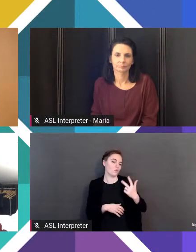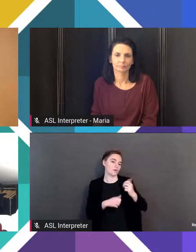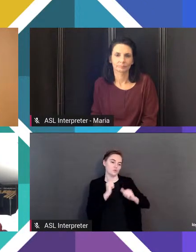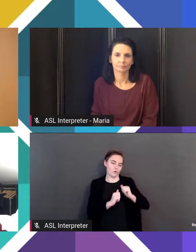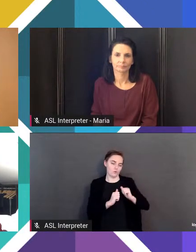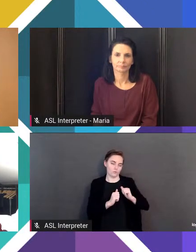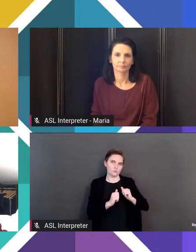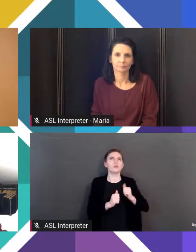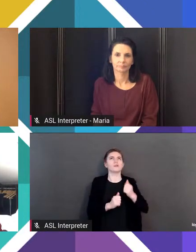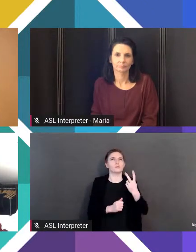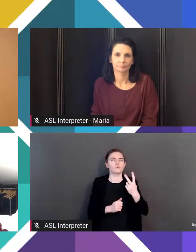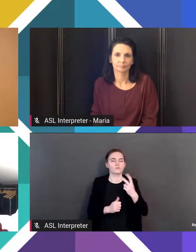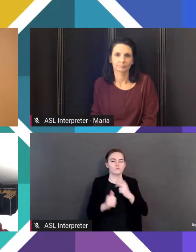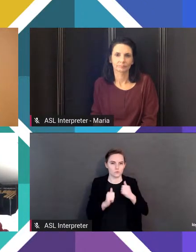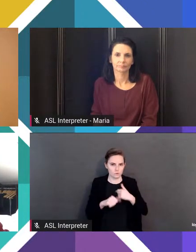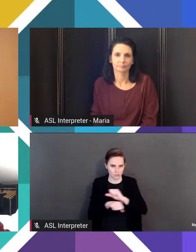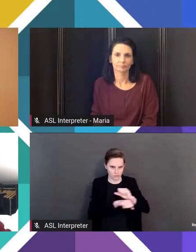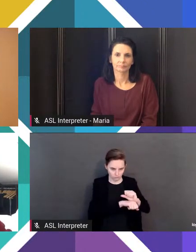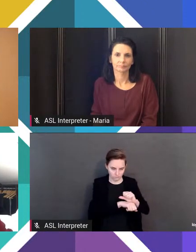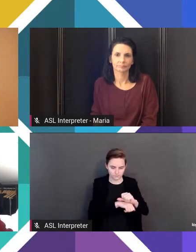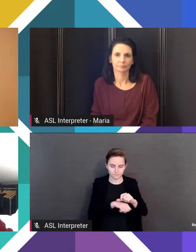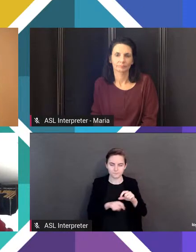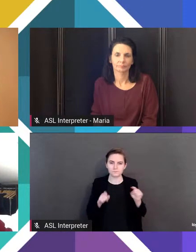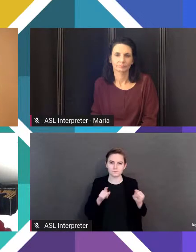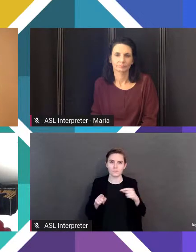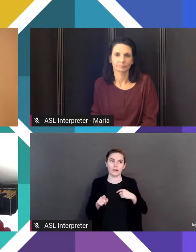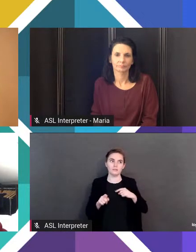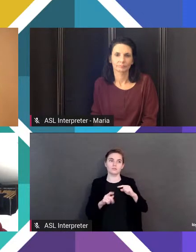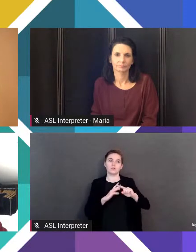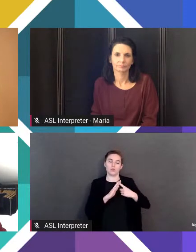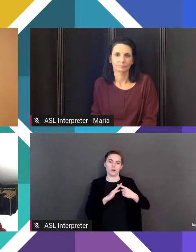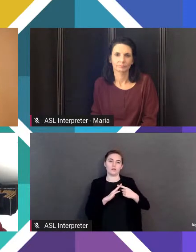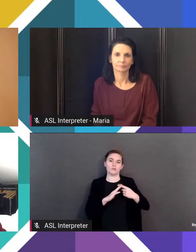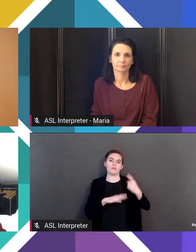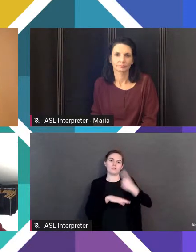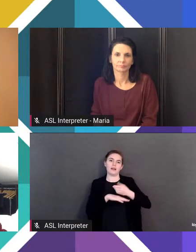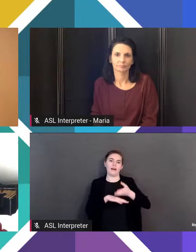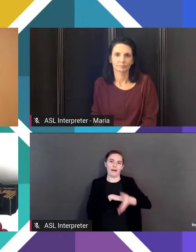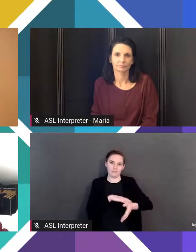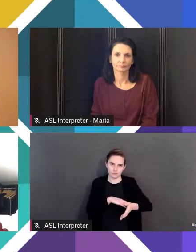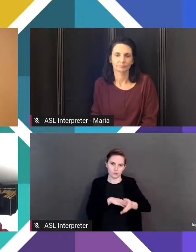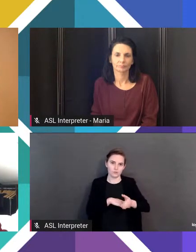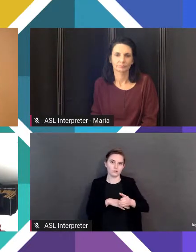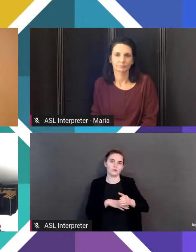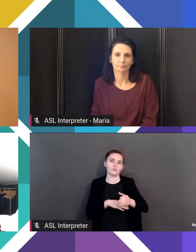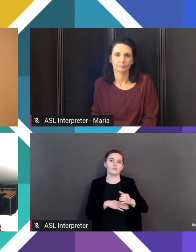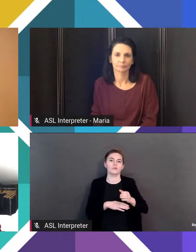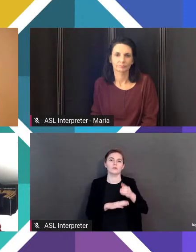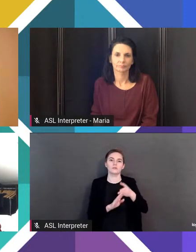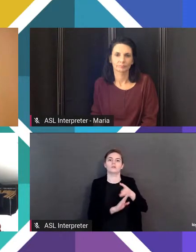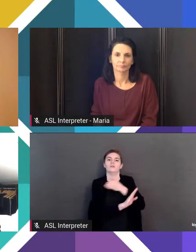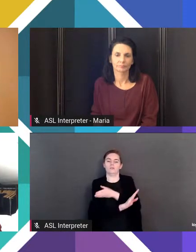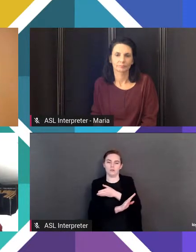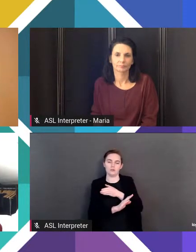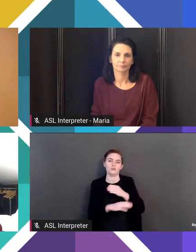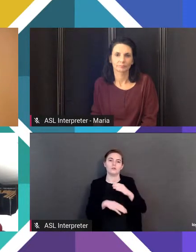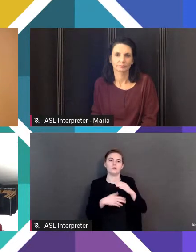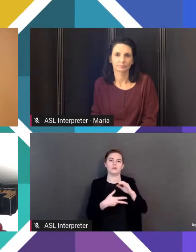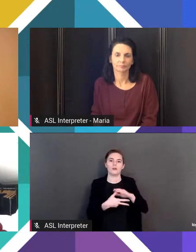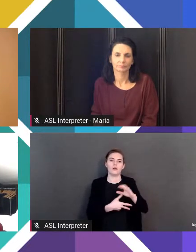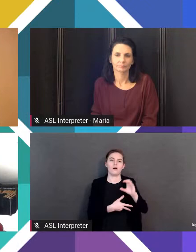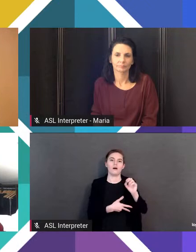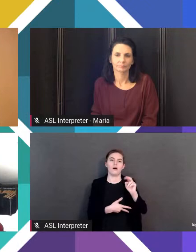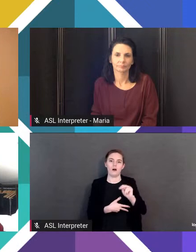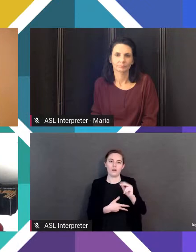shows that I was working on because I had started the day after On the Grounds closed, but those three shows, On the Grounds, Pride and Prejudice, and I Am My Own Wife,